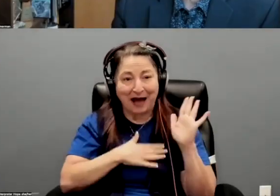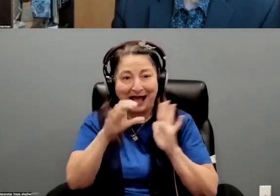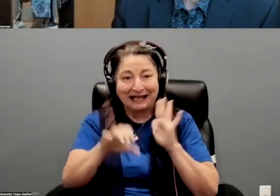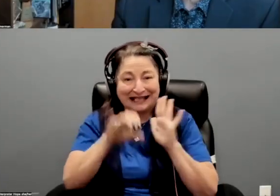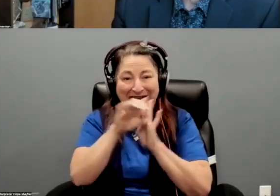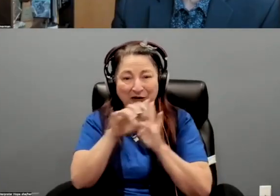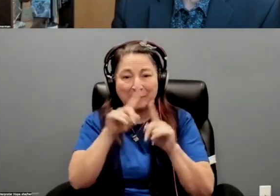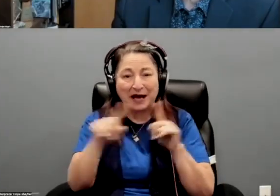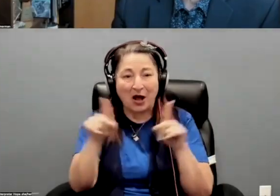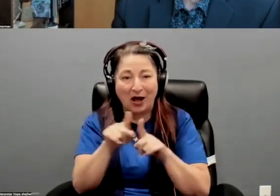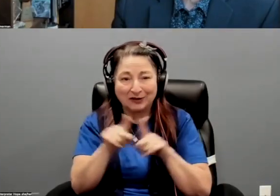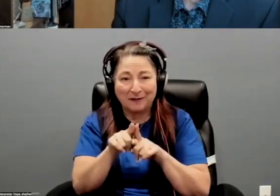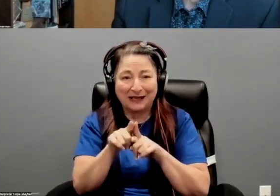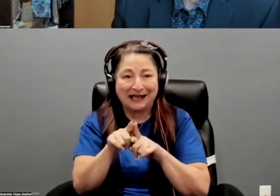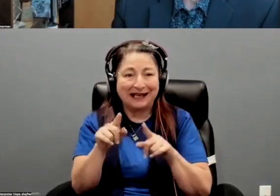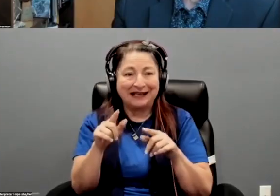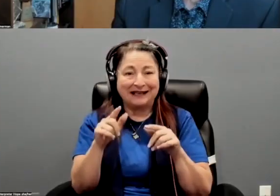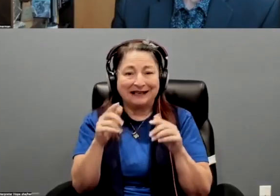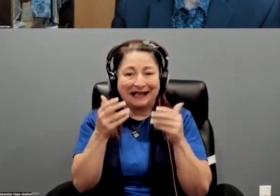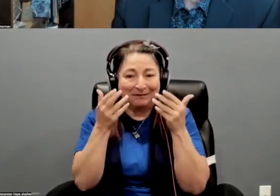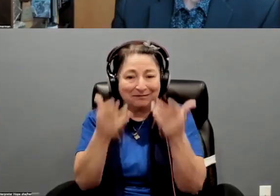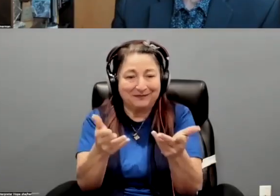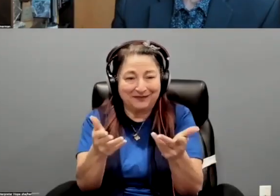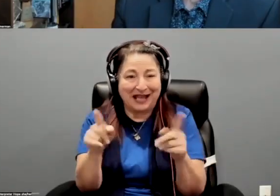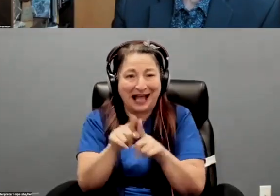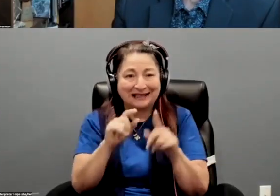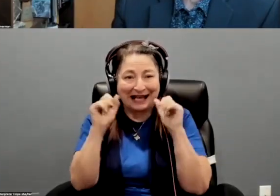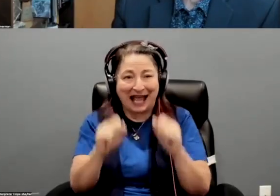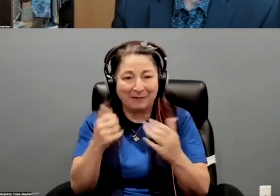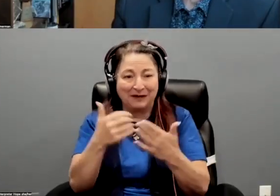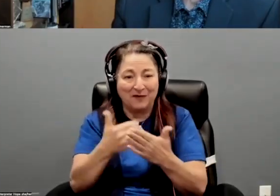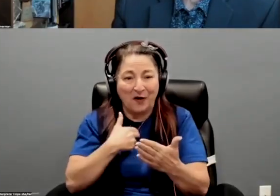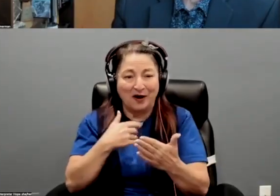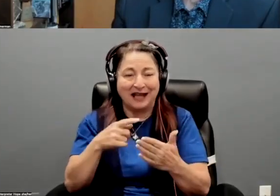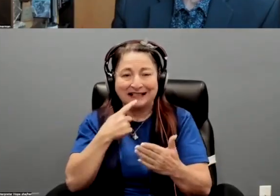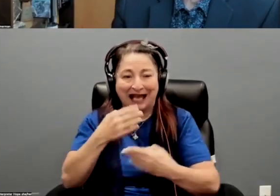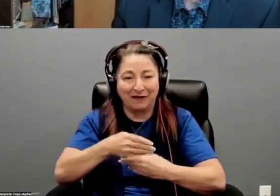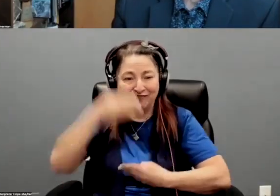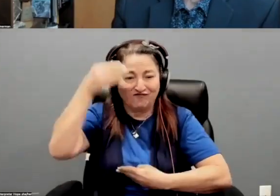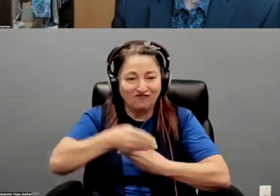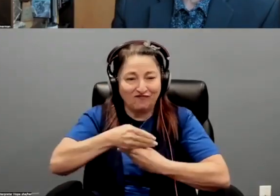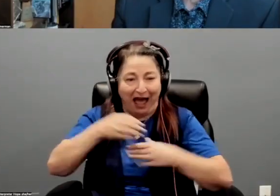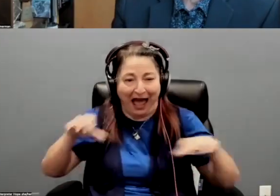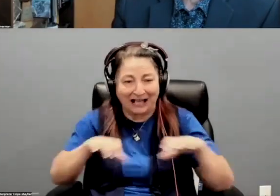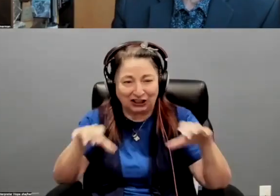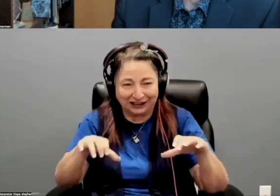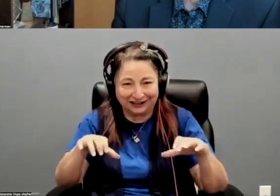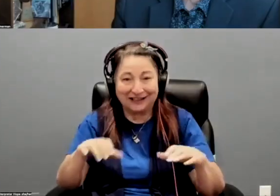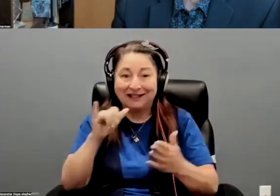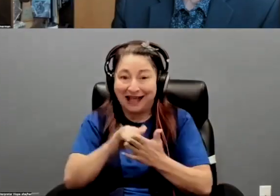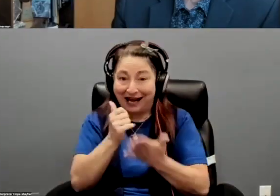being as present as I can be before action is called. That definitely helped a lot for